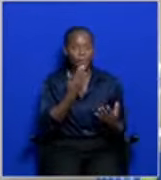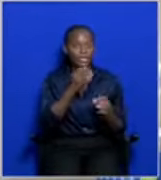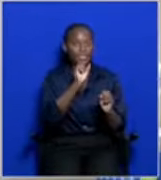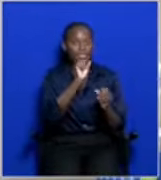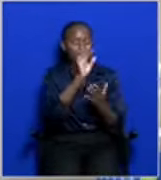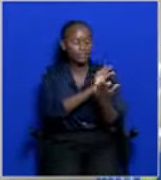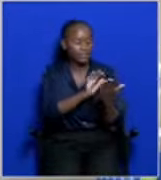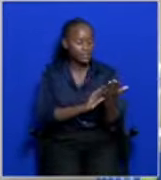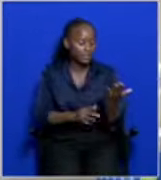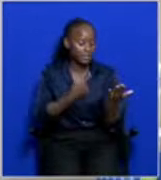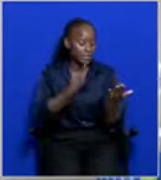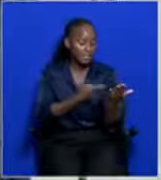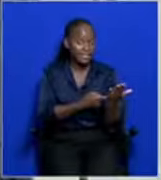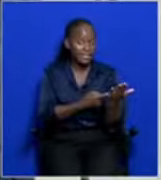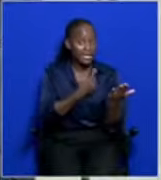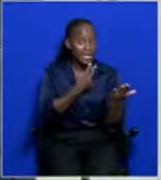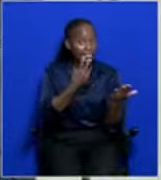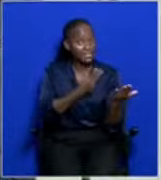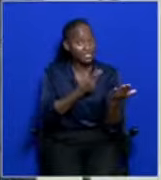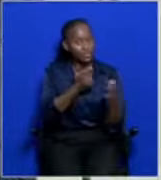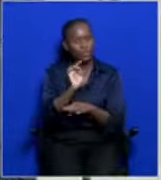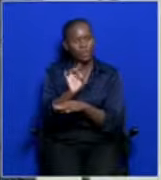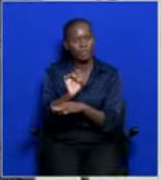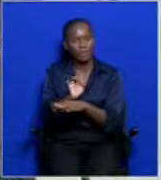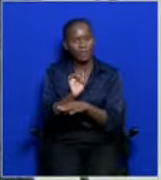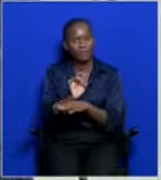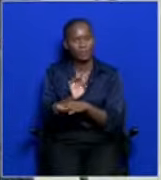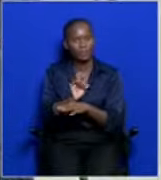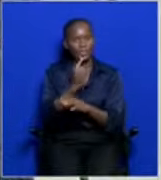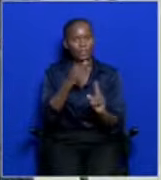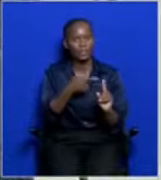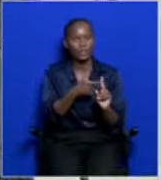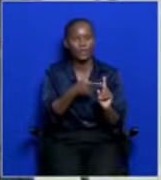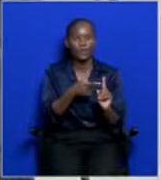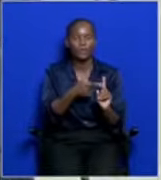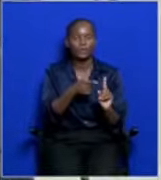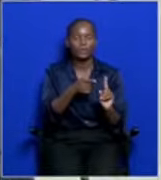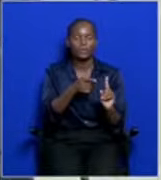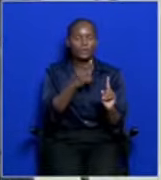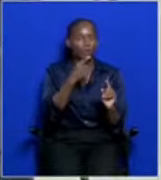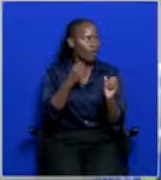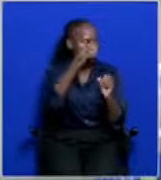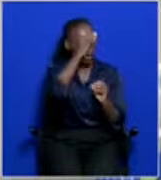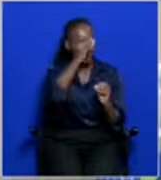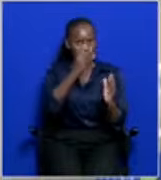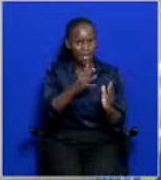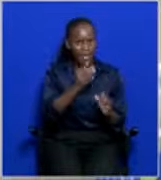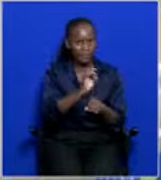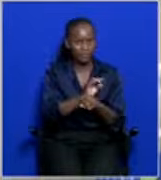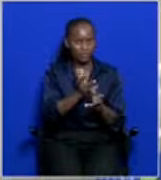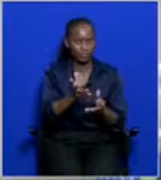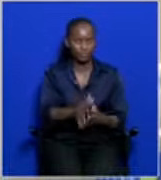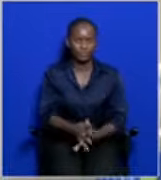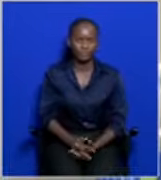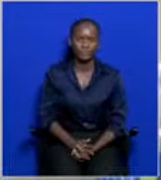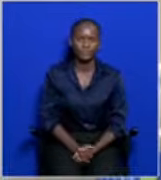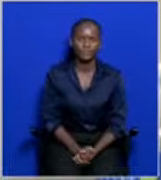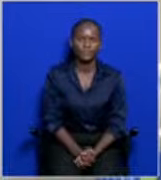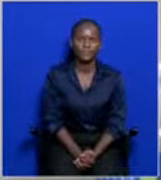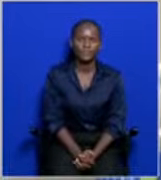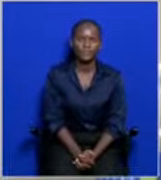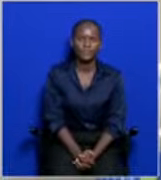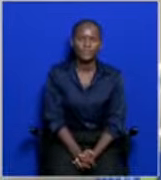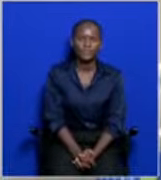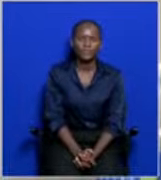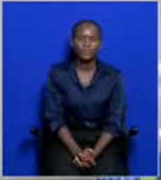page 222, at item 18. Just to close off the point you just made. In essence,